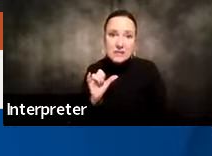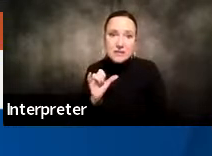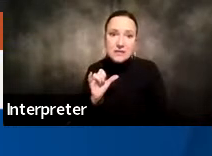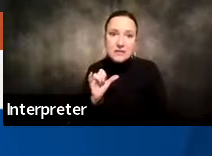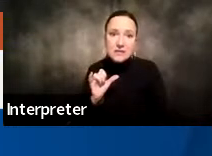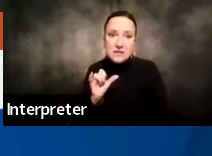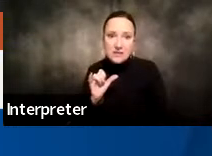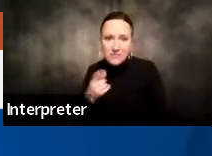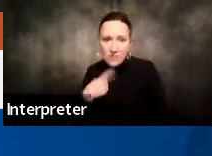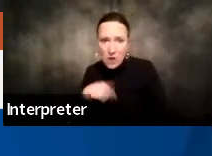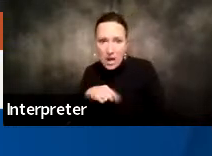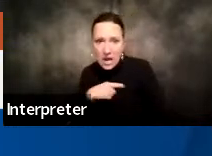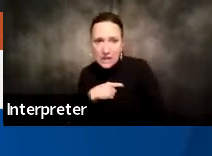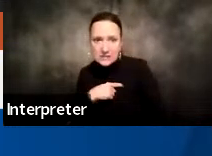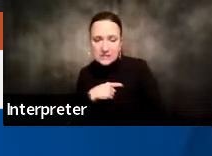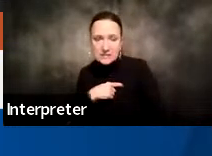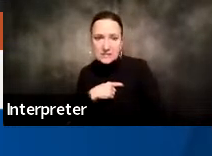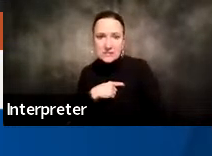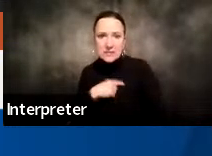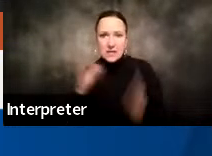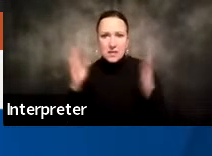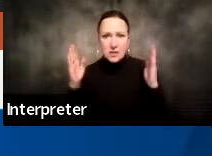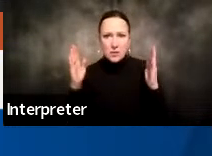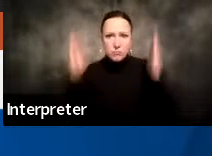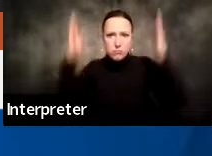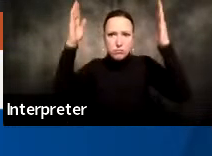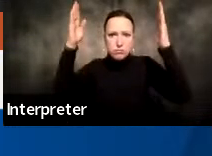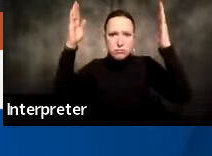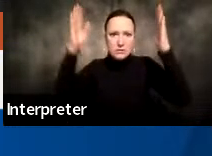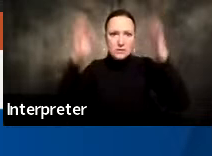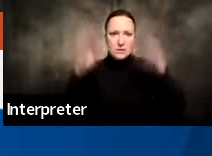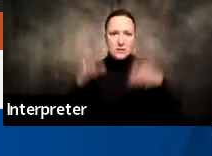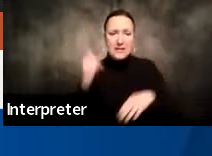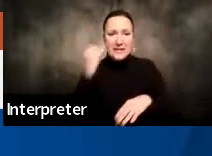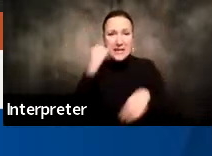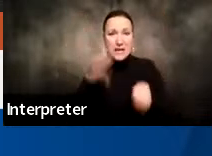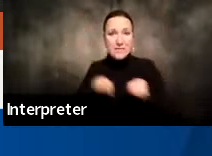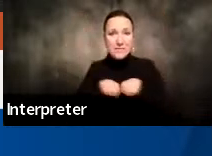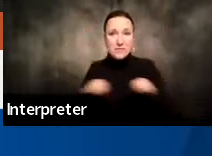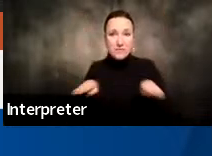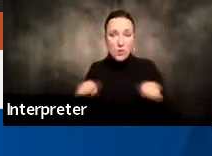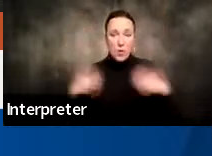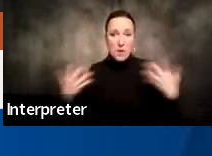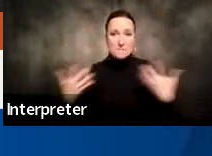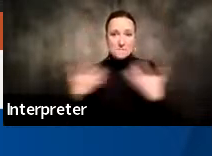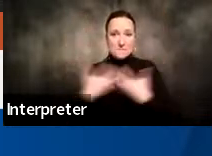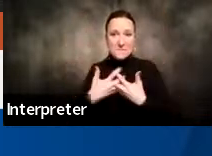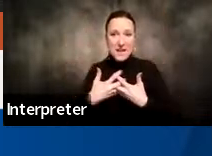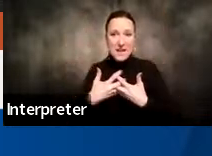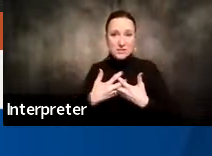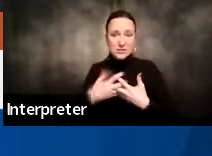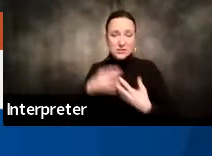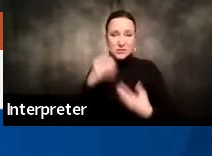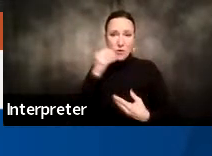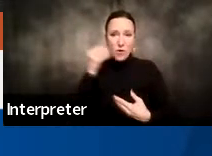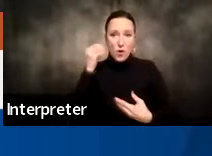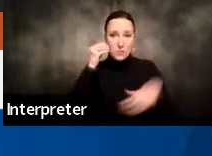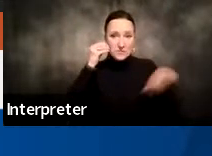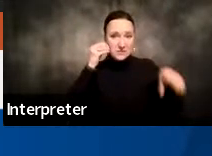for us, I suppose if the porch floor were the same level as the neighboring homes, then we could just talk about the roof.